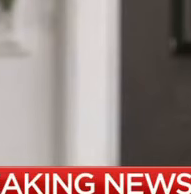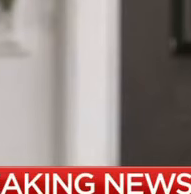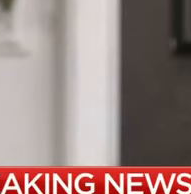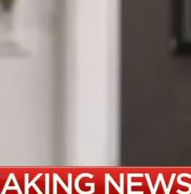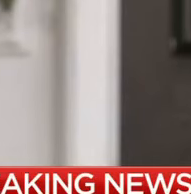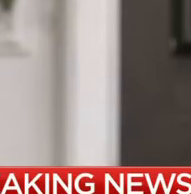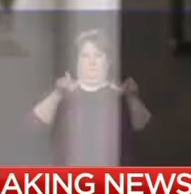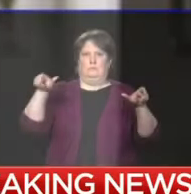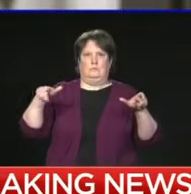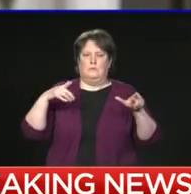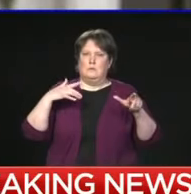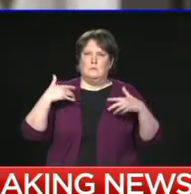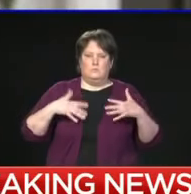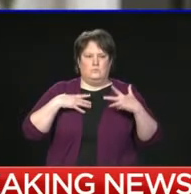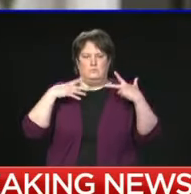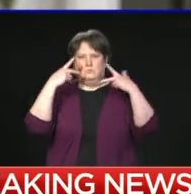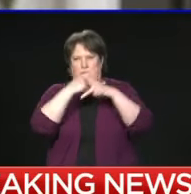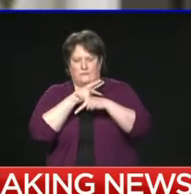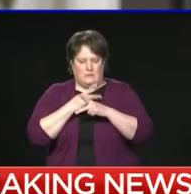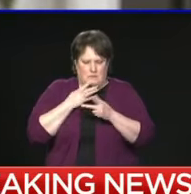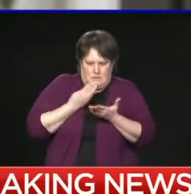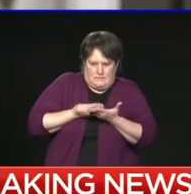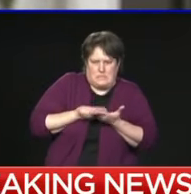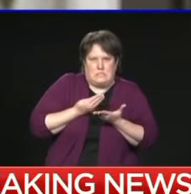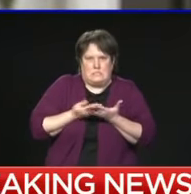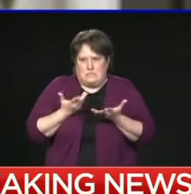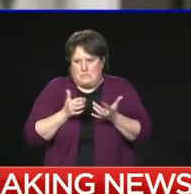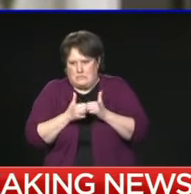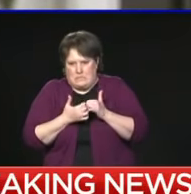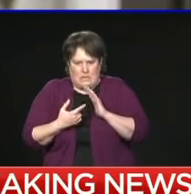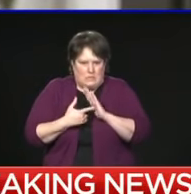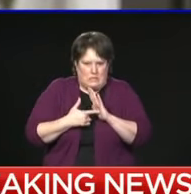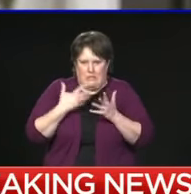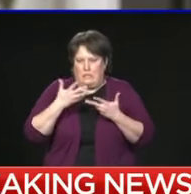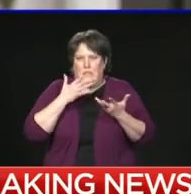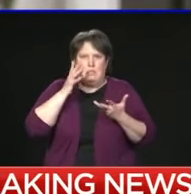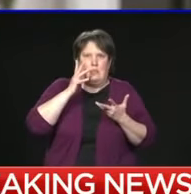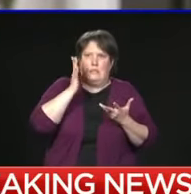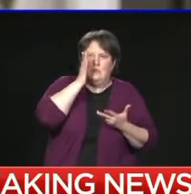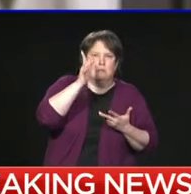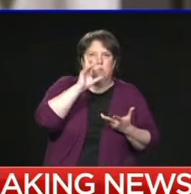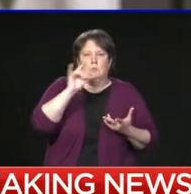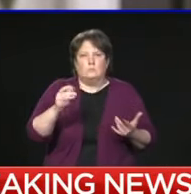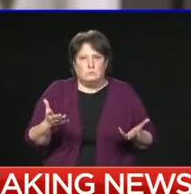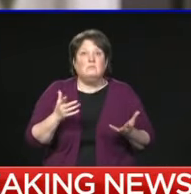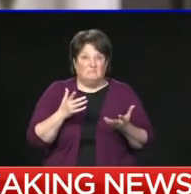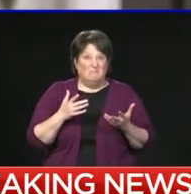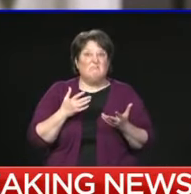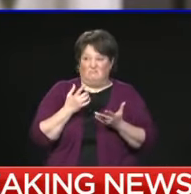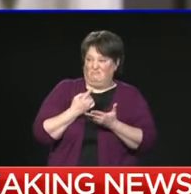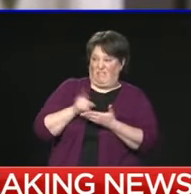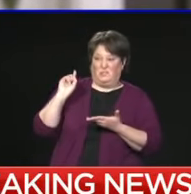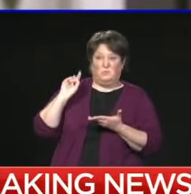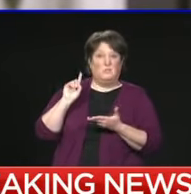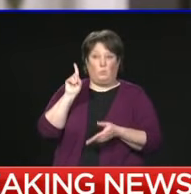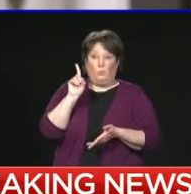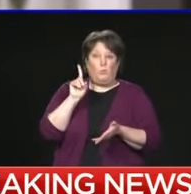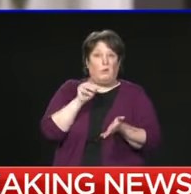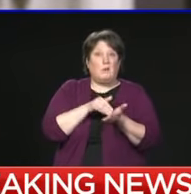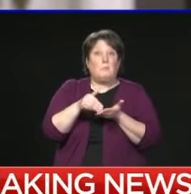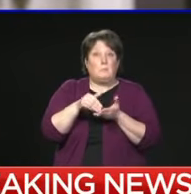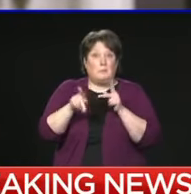these tough conversations about finances and their future. Just look at the numbers. Last week, almost 1 million